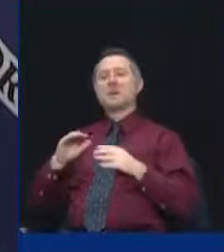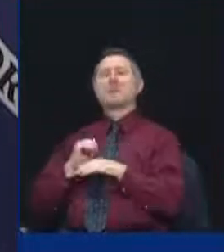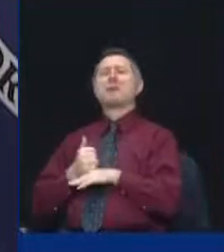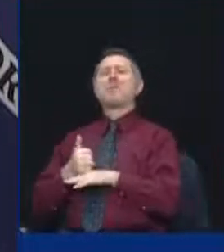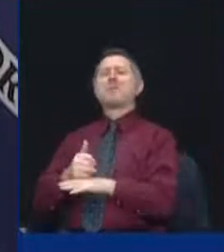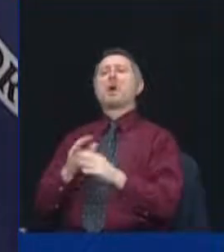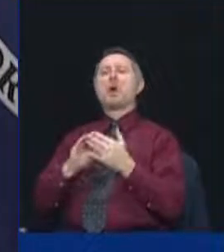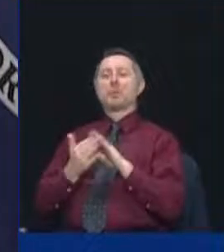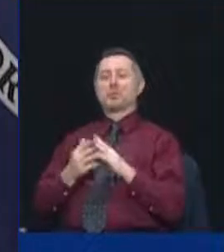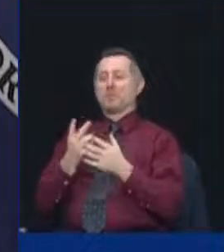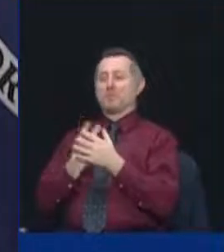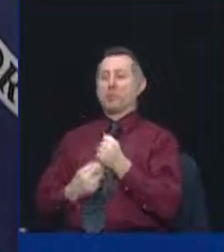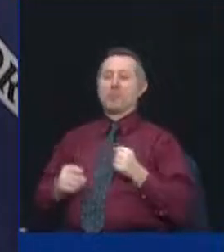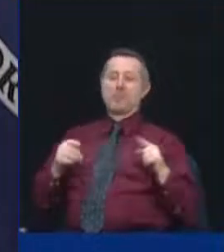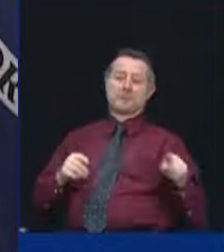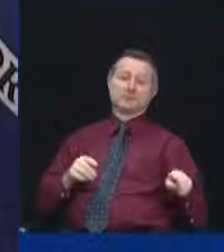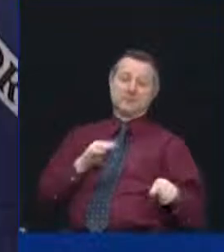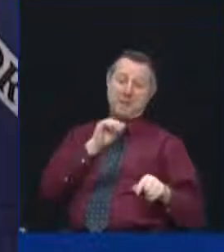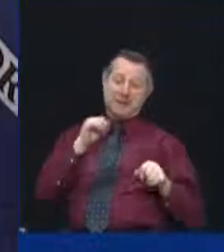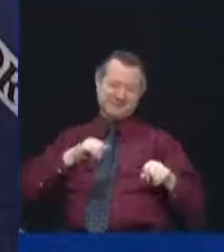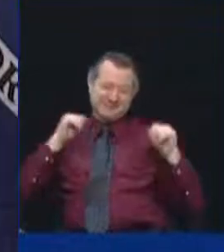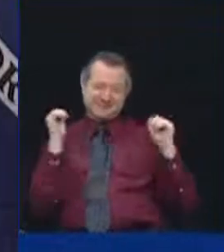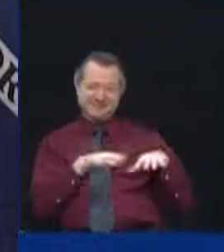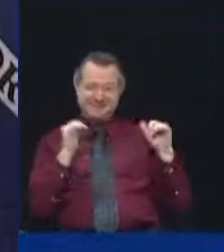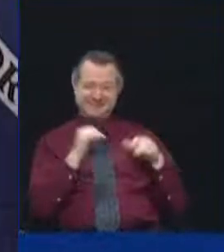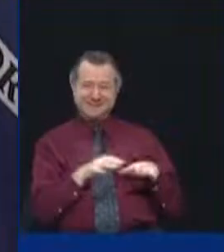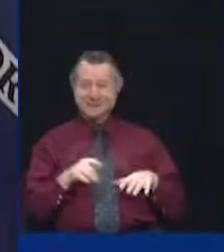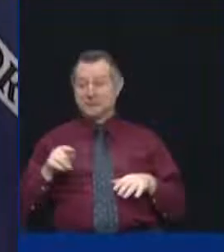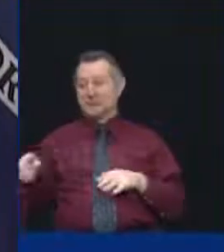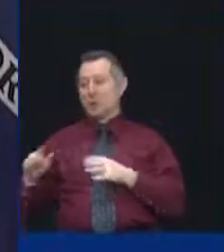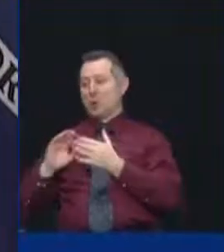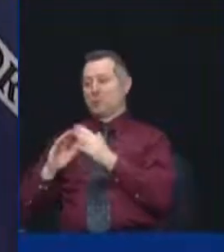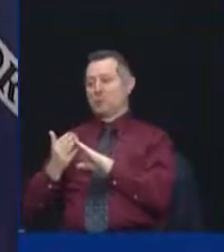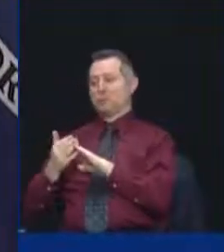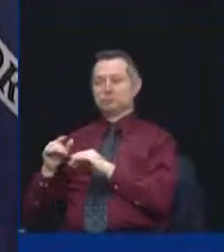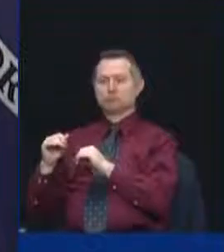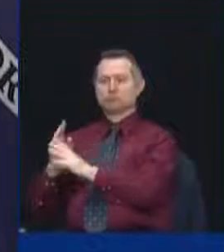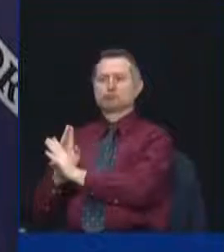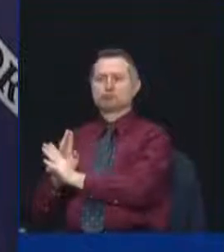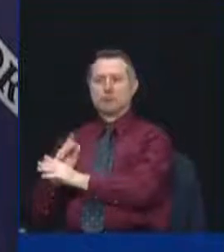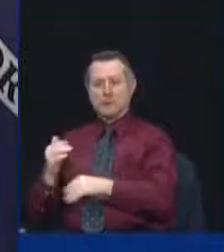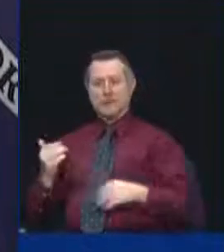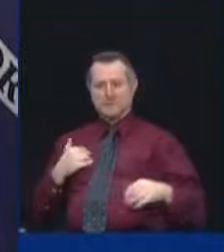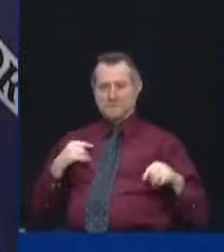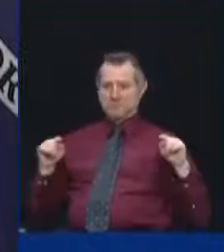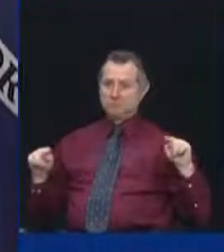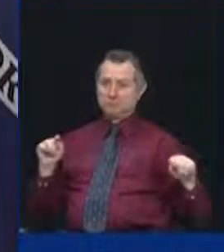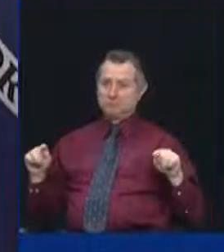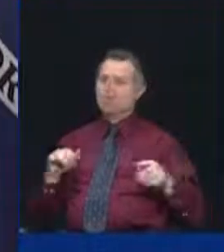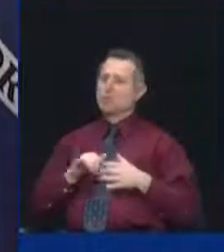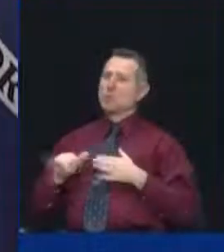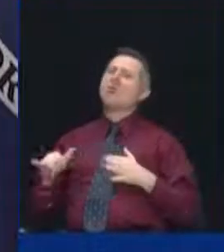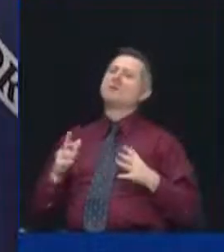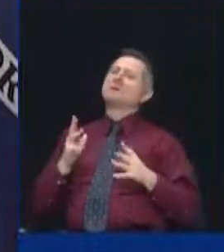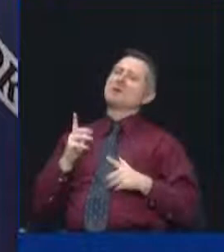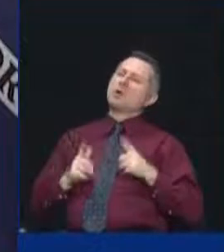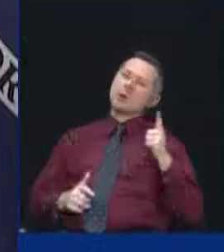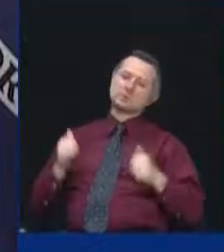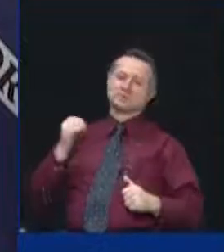both. We had probably the most extensive network in the country. We had the